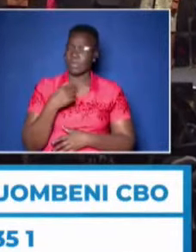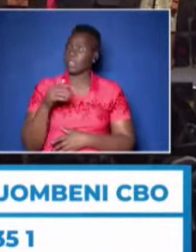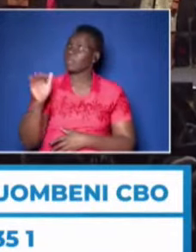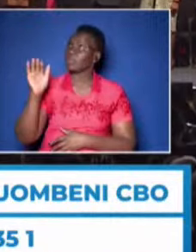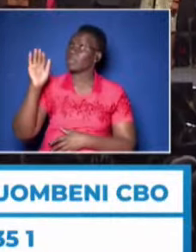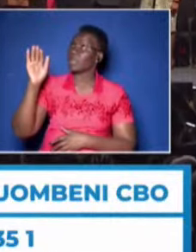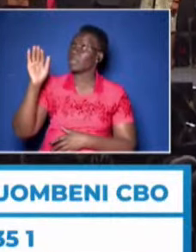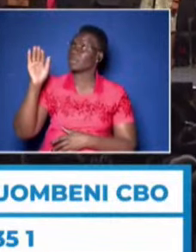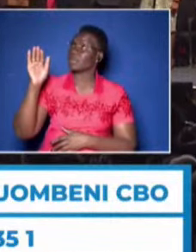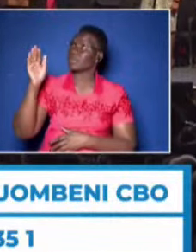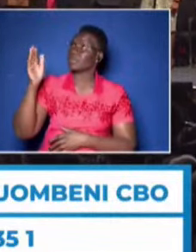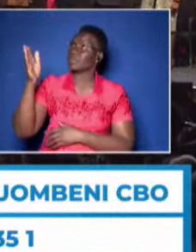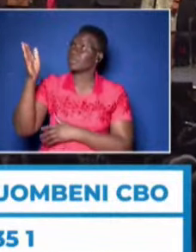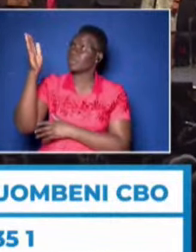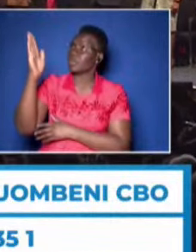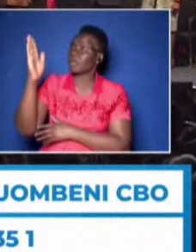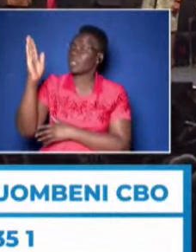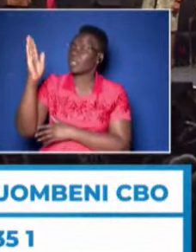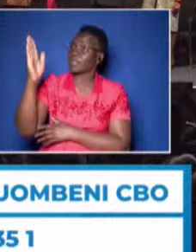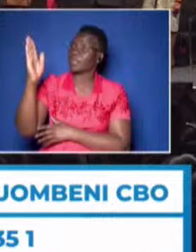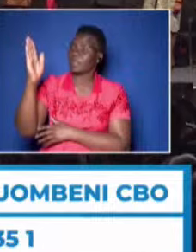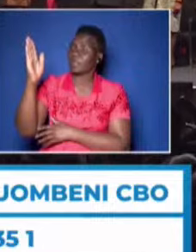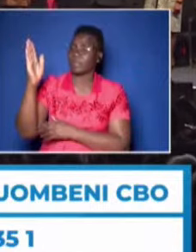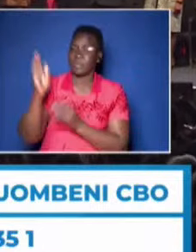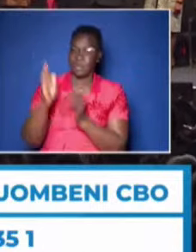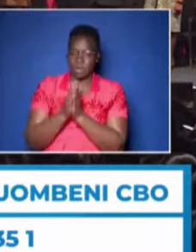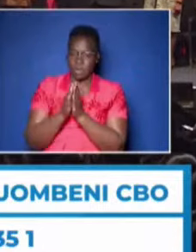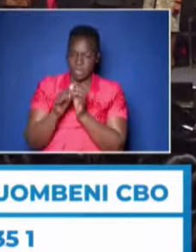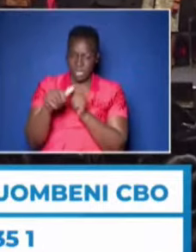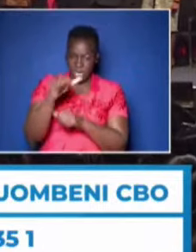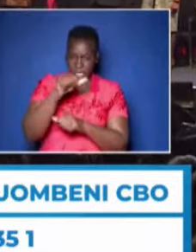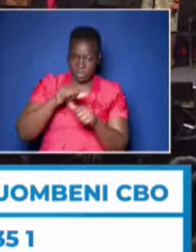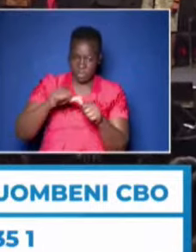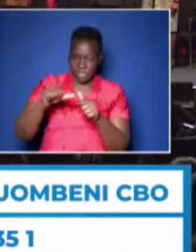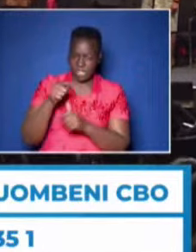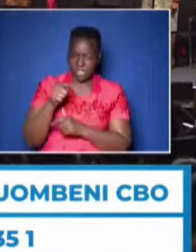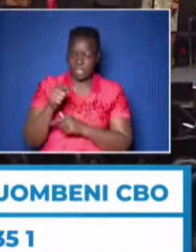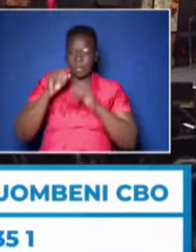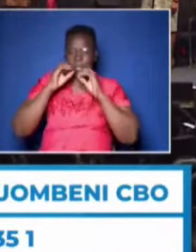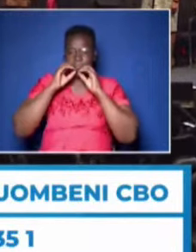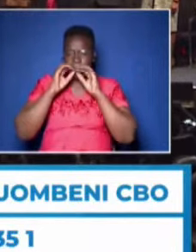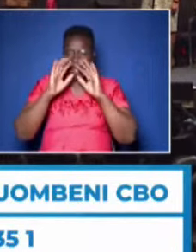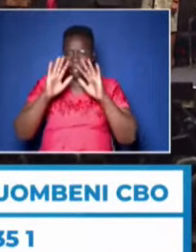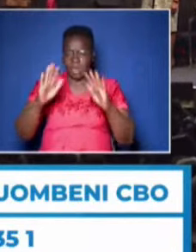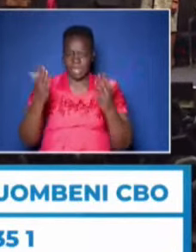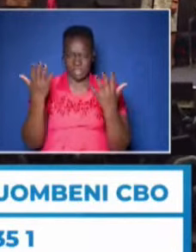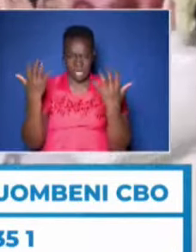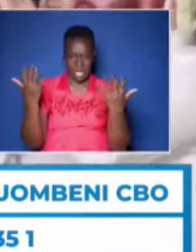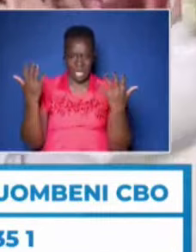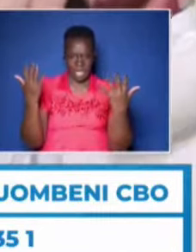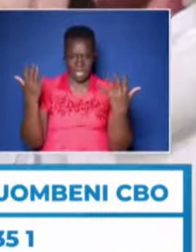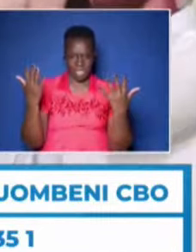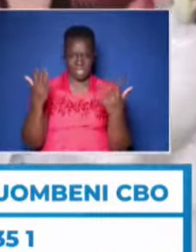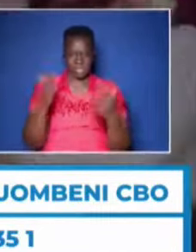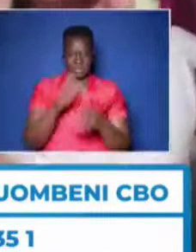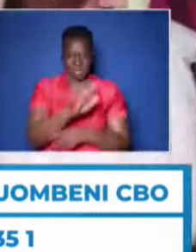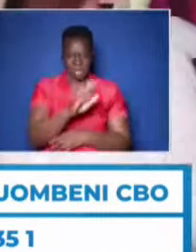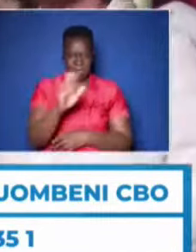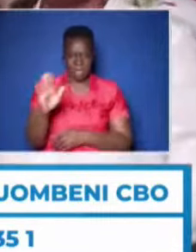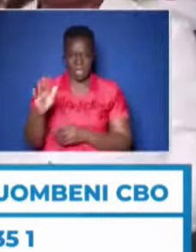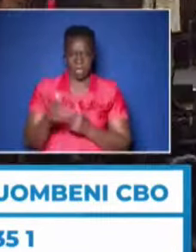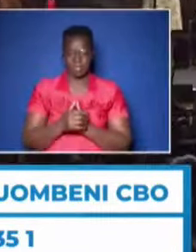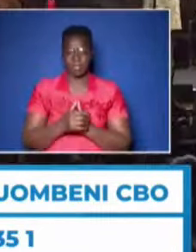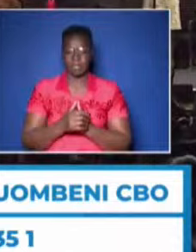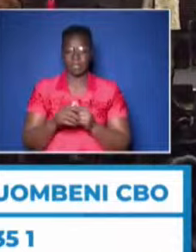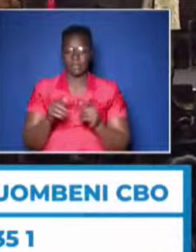God under the anointing that is on me to bless the work of your hands